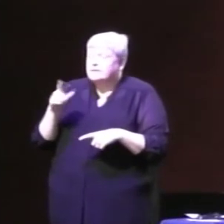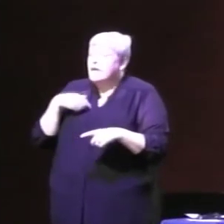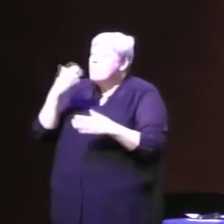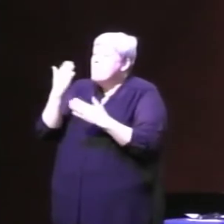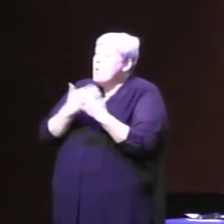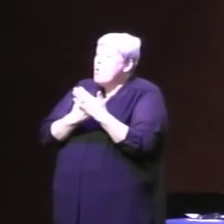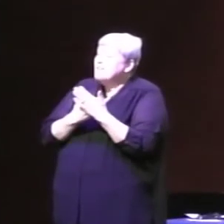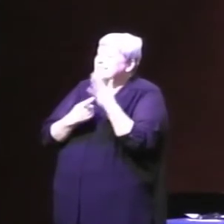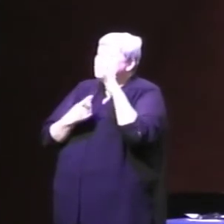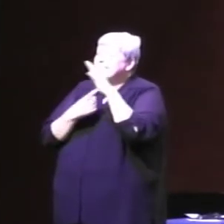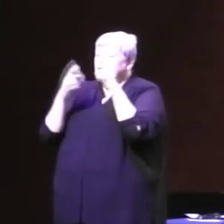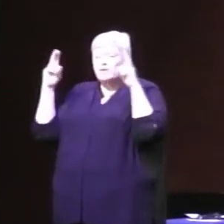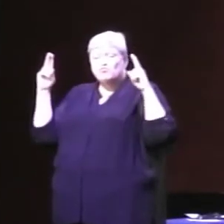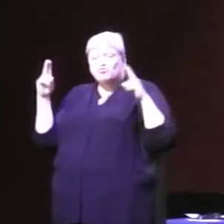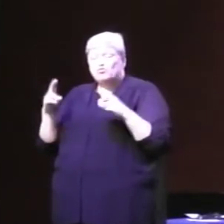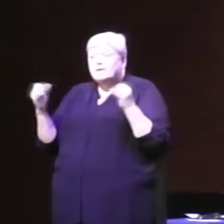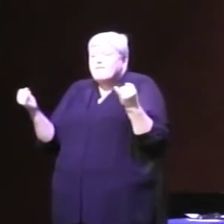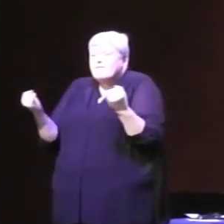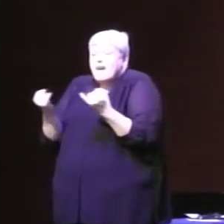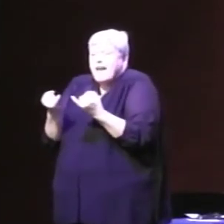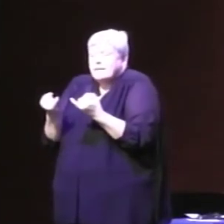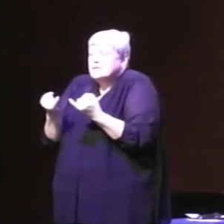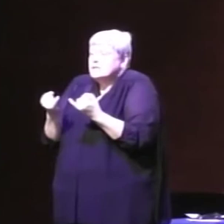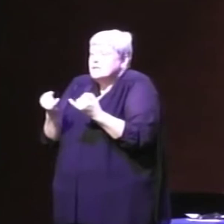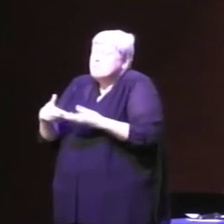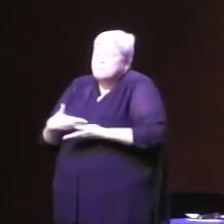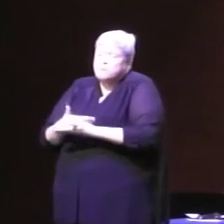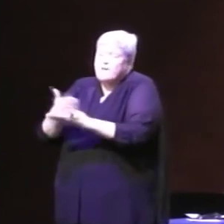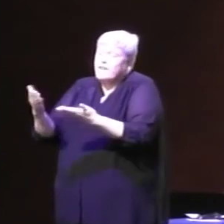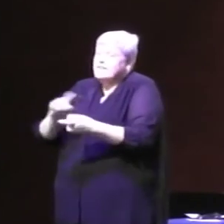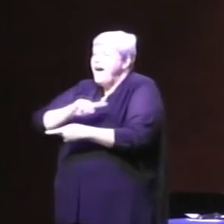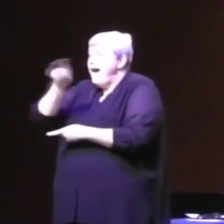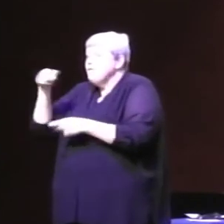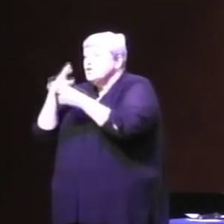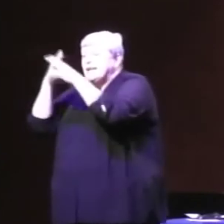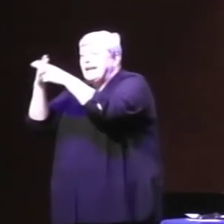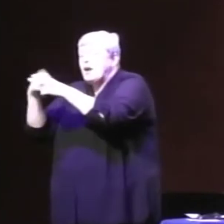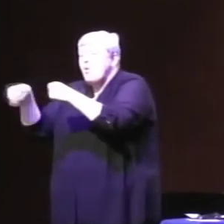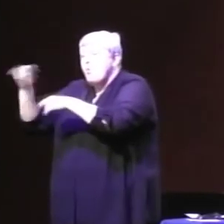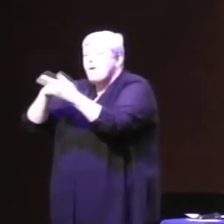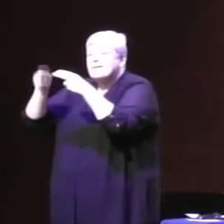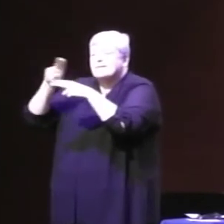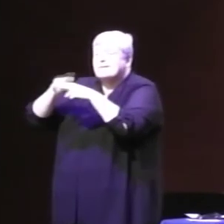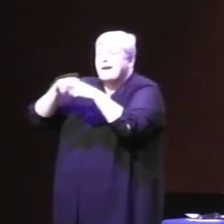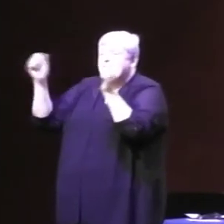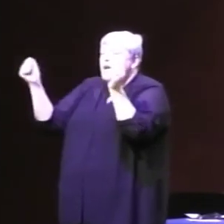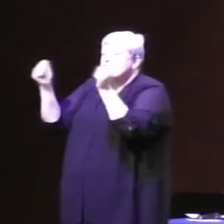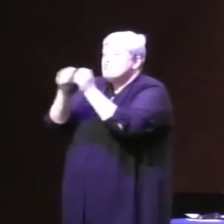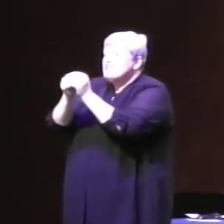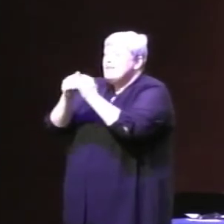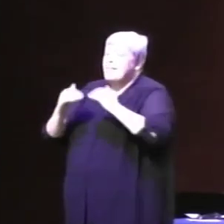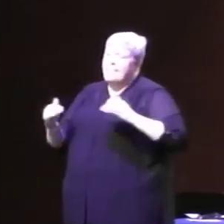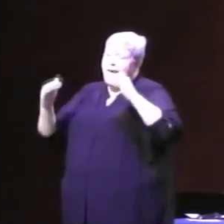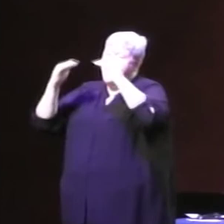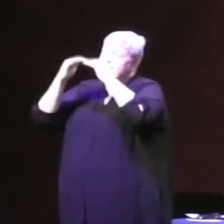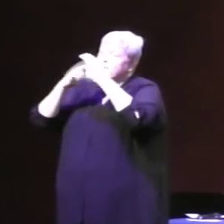that significantly reduce violence and provide proper aftercare to all staff, agreed staffing levels,